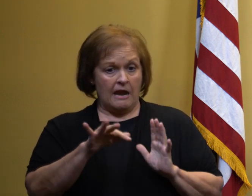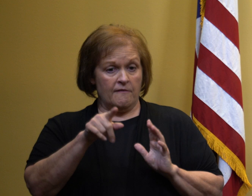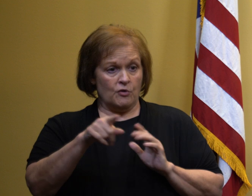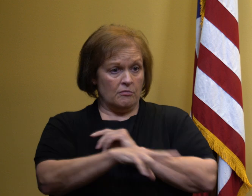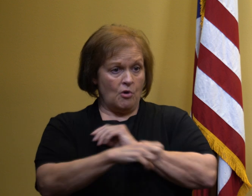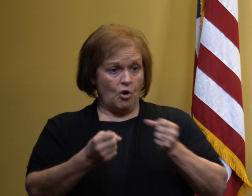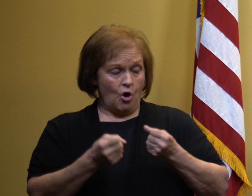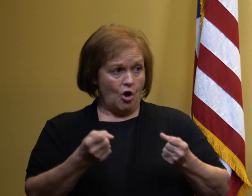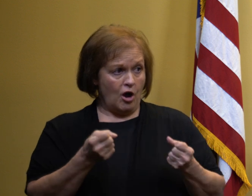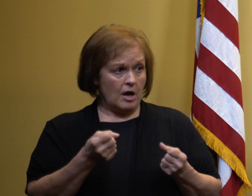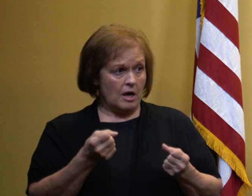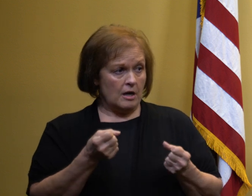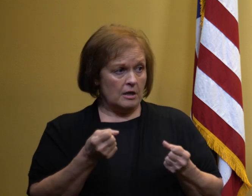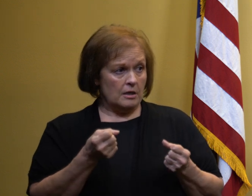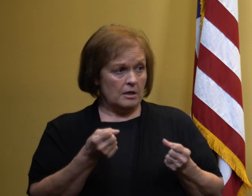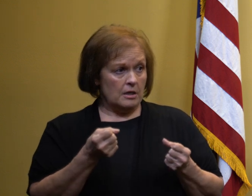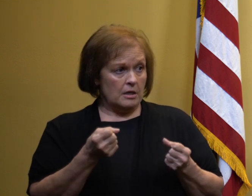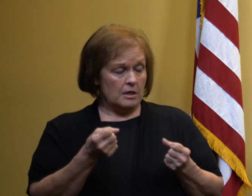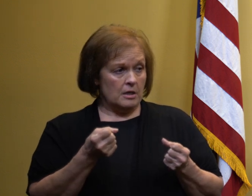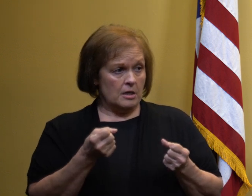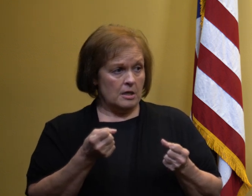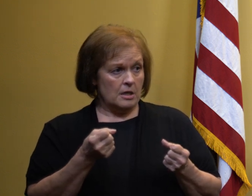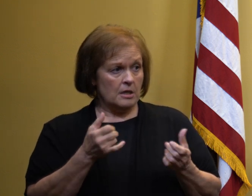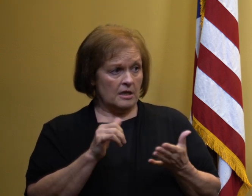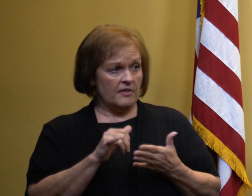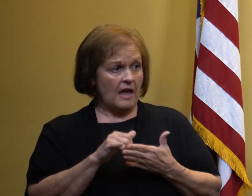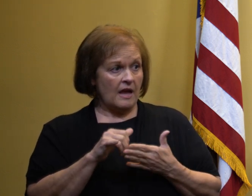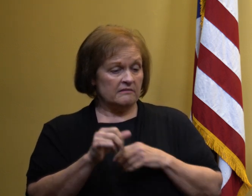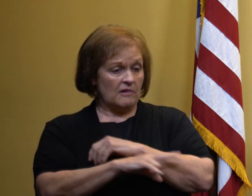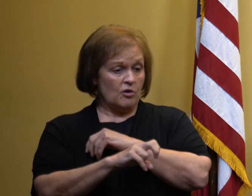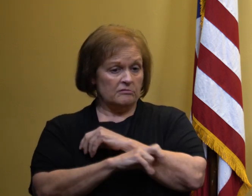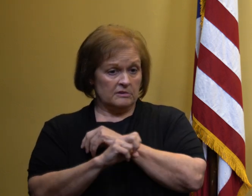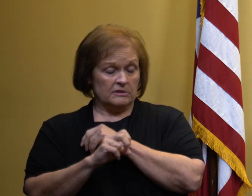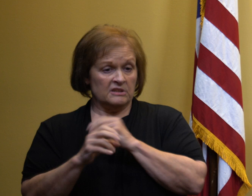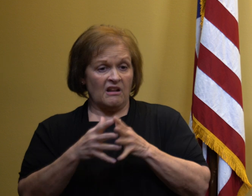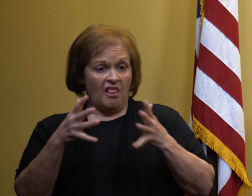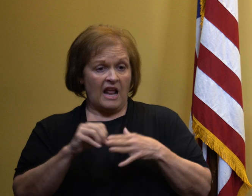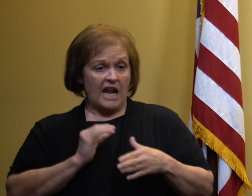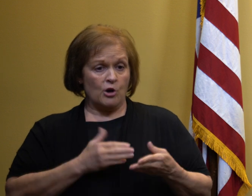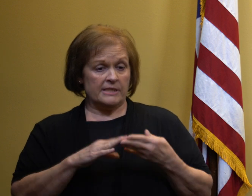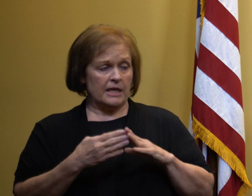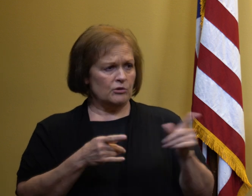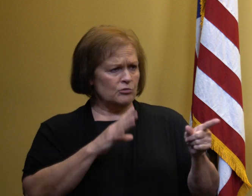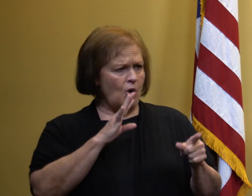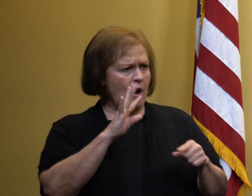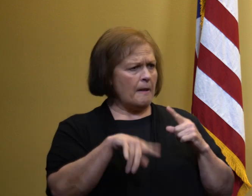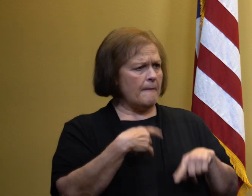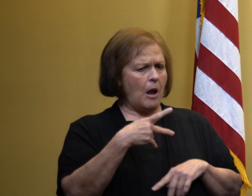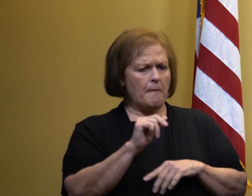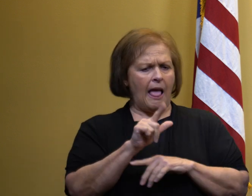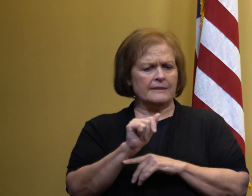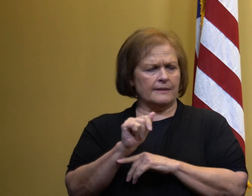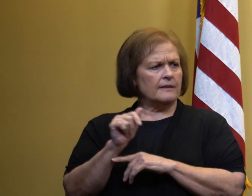crime. Where do you stand on this bill, especially, this is overtaking our community? So the first question you asked was on Plaza Tower and